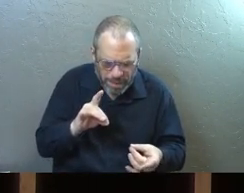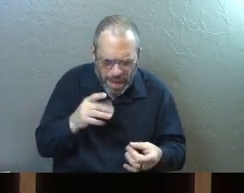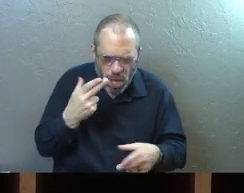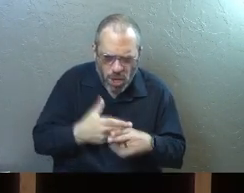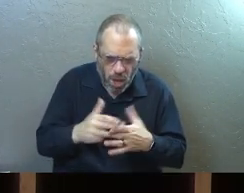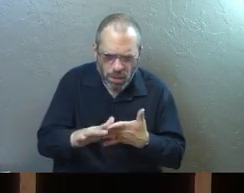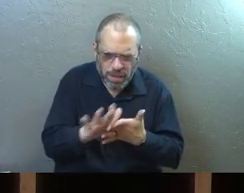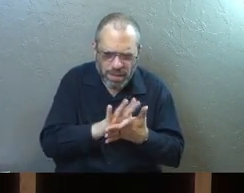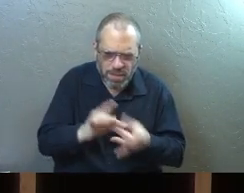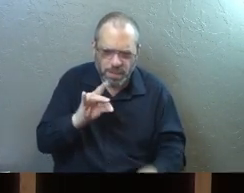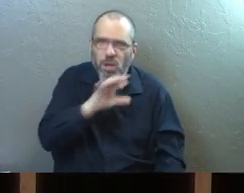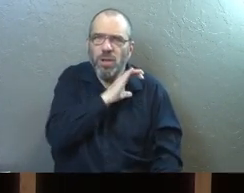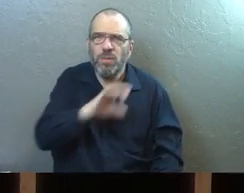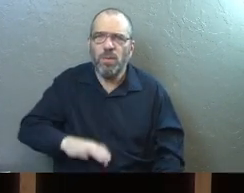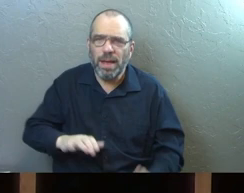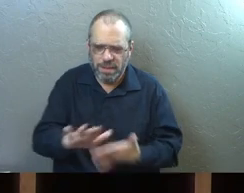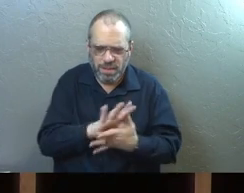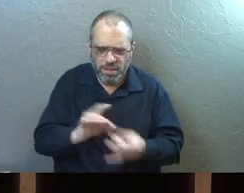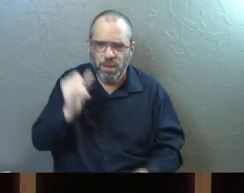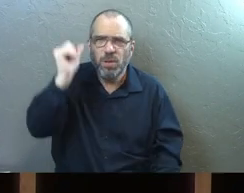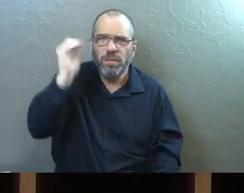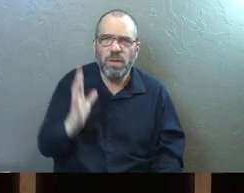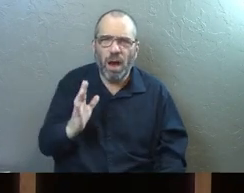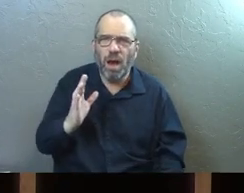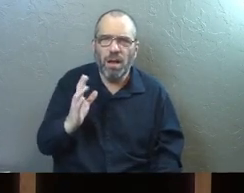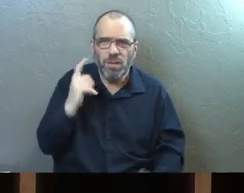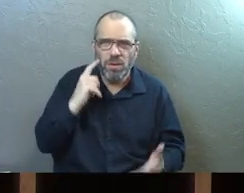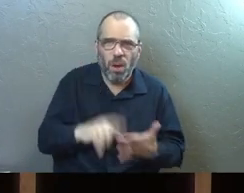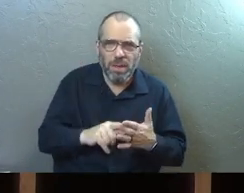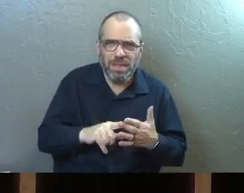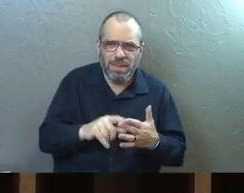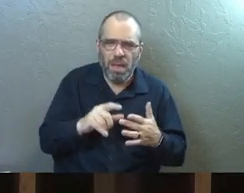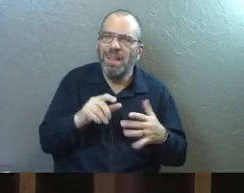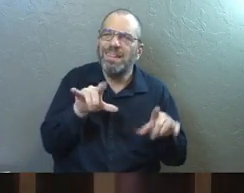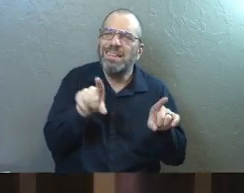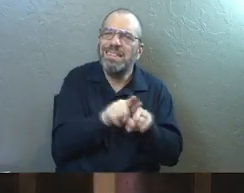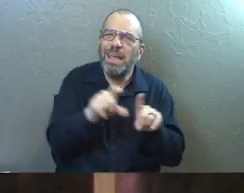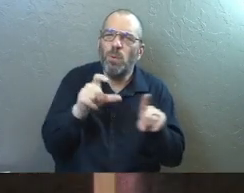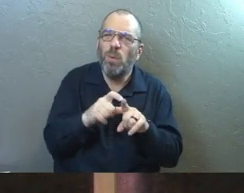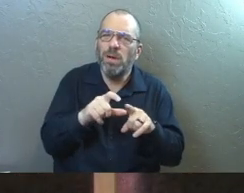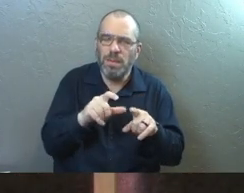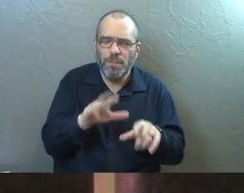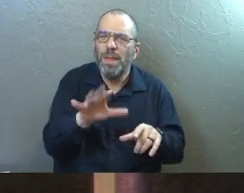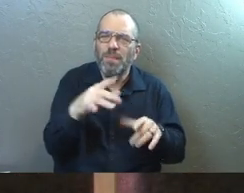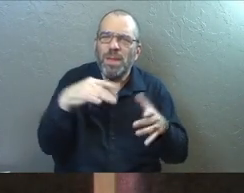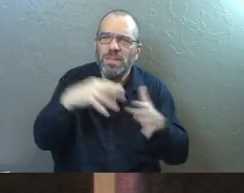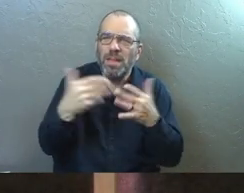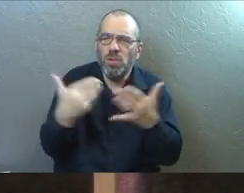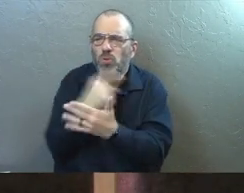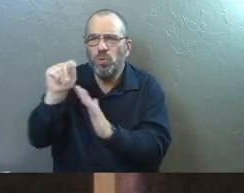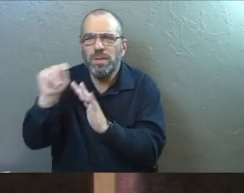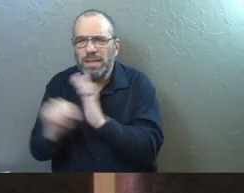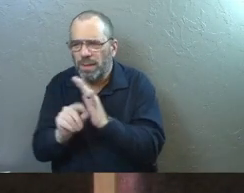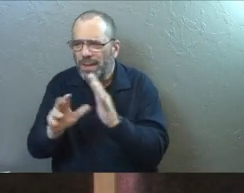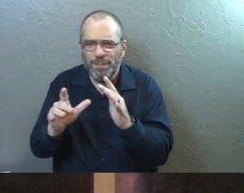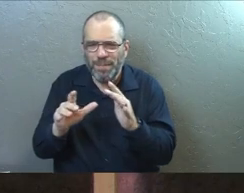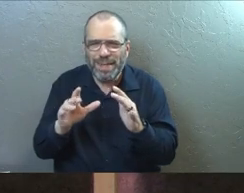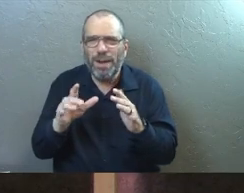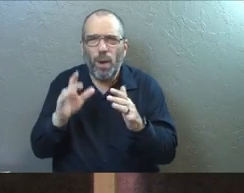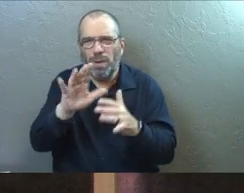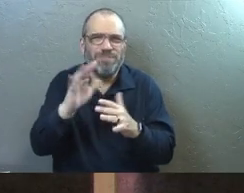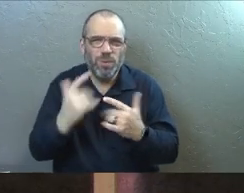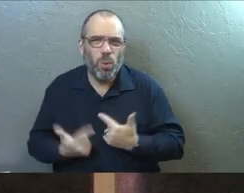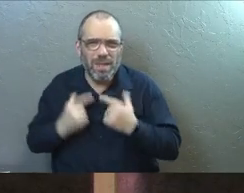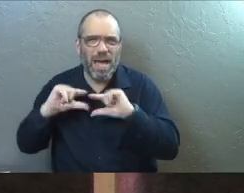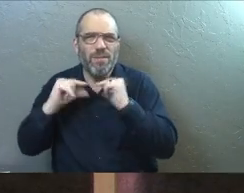him the Spirit of Christ and the Spirit of God. Notice the synonyms there. If you study the New Testament, or if this is part